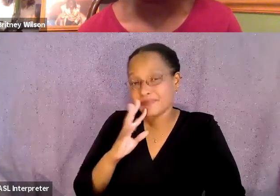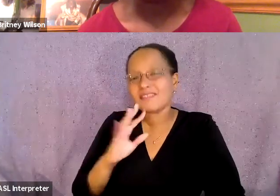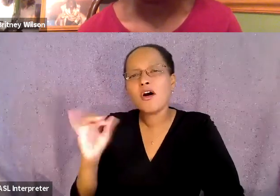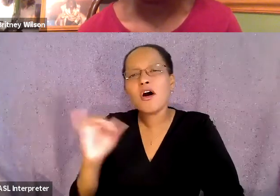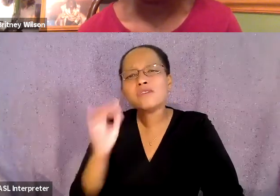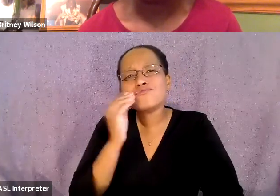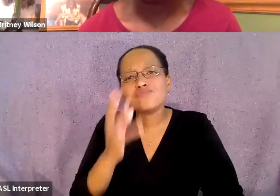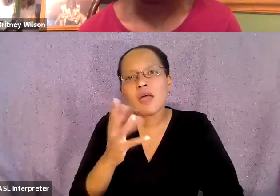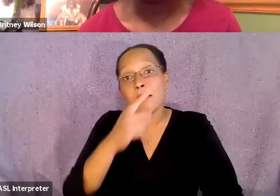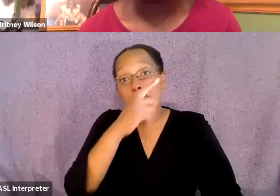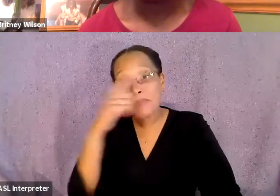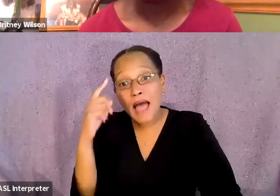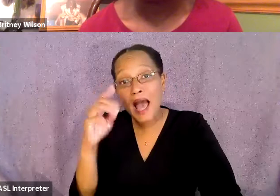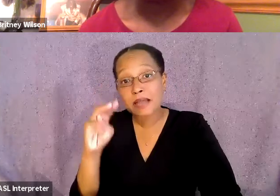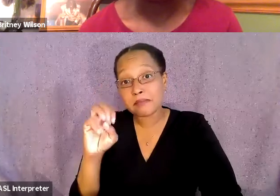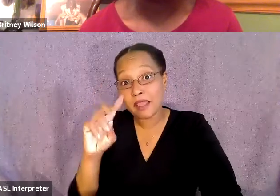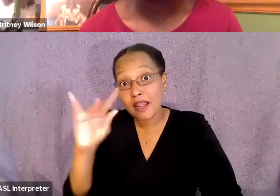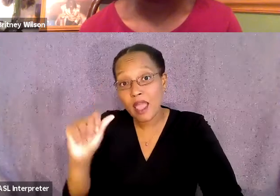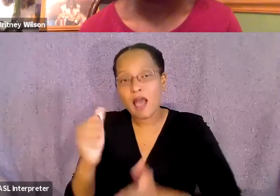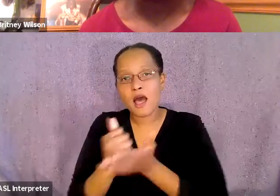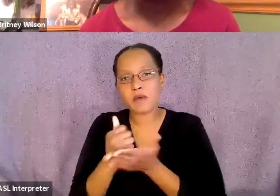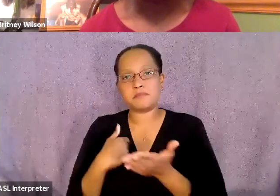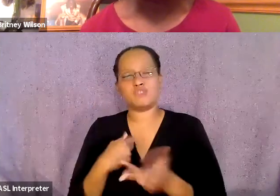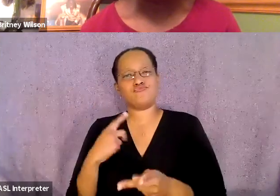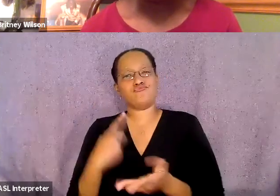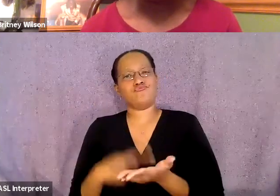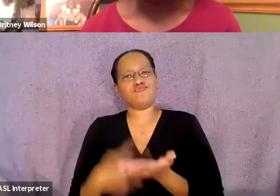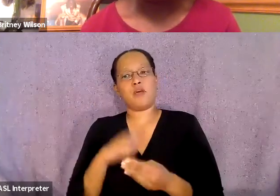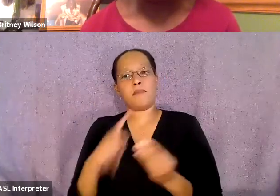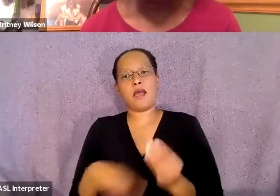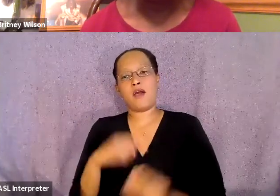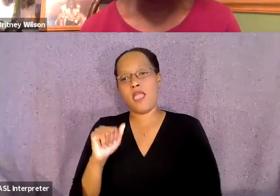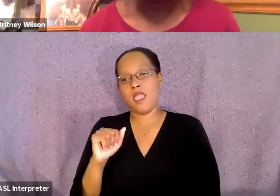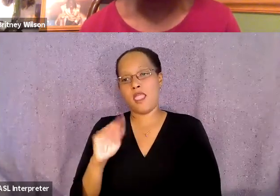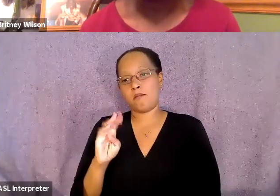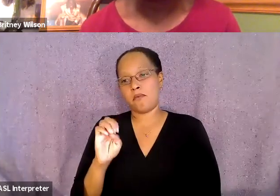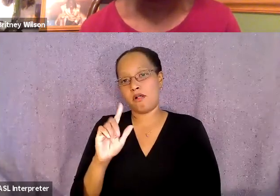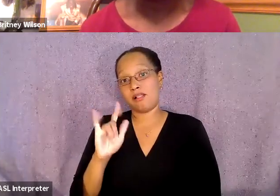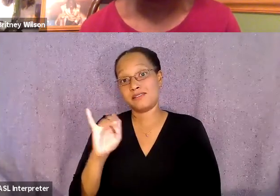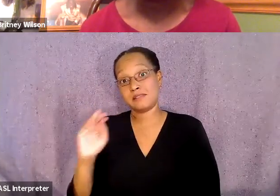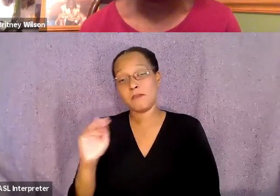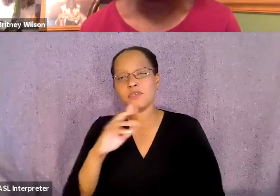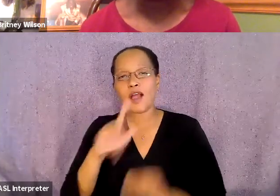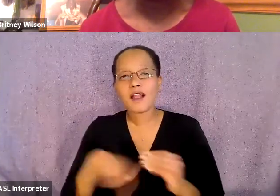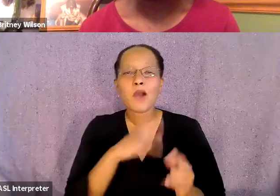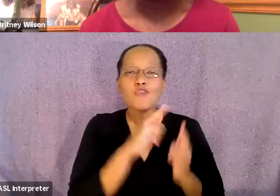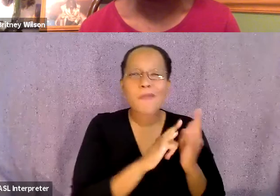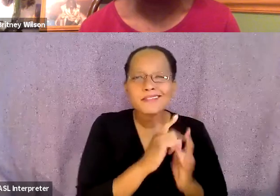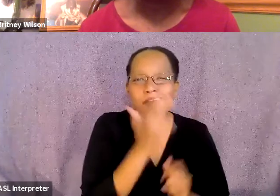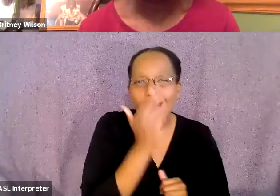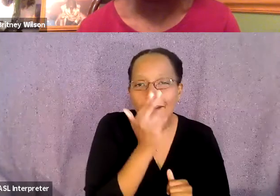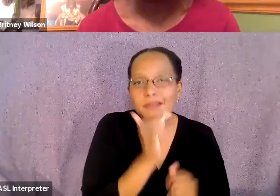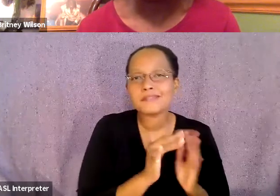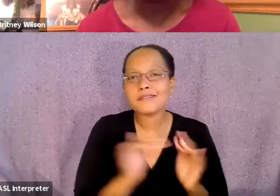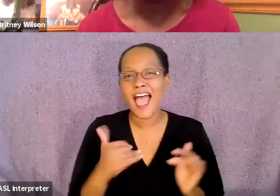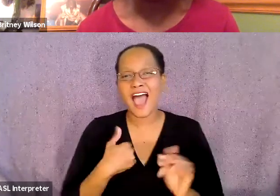need to really tackle ableism, and mm-hmm. we talk about, like, you know, rom-coms and things like that. Like, there's this narrative of